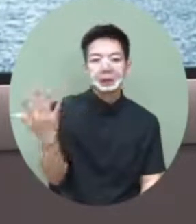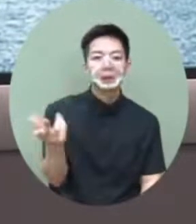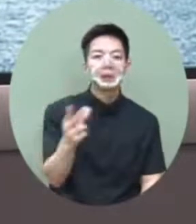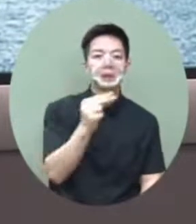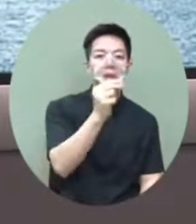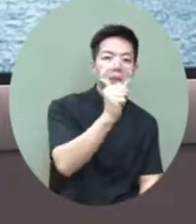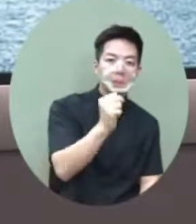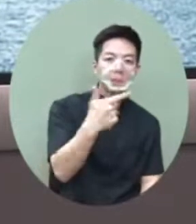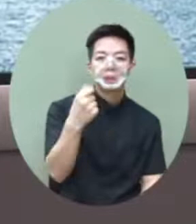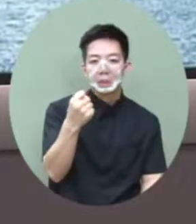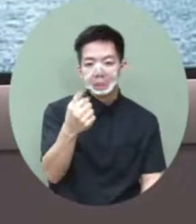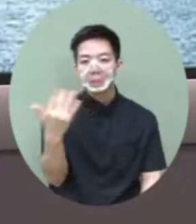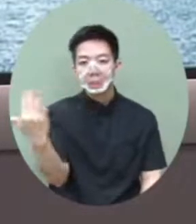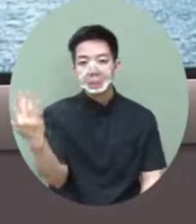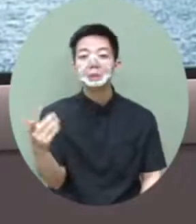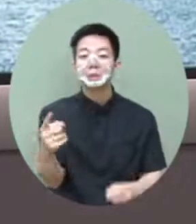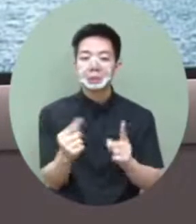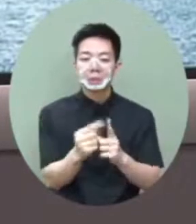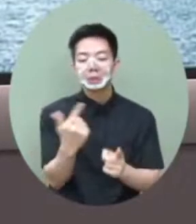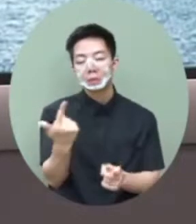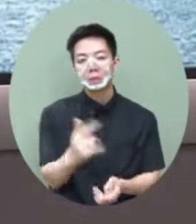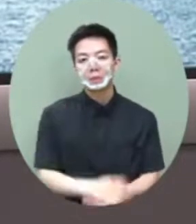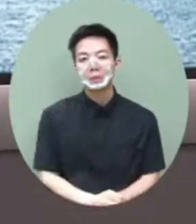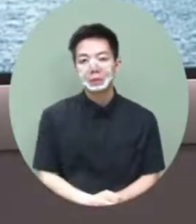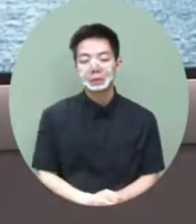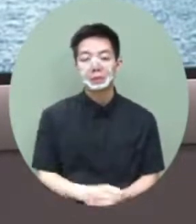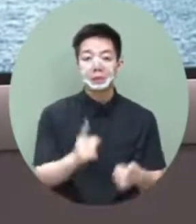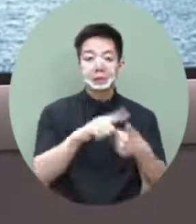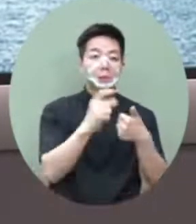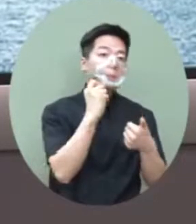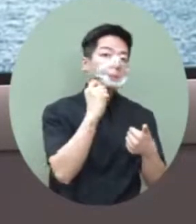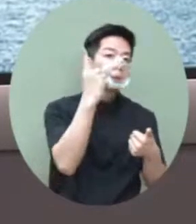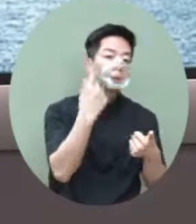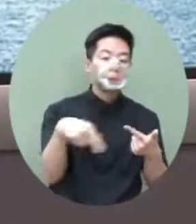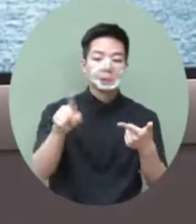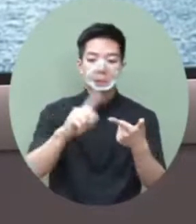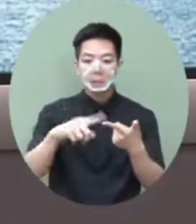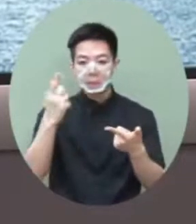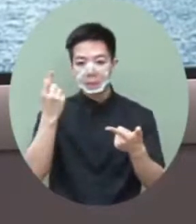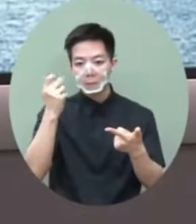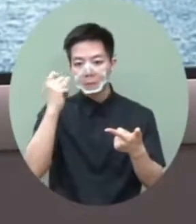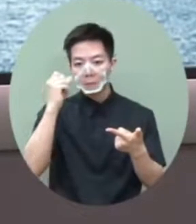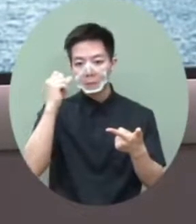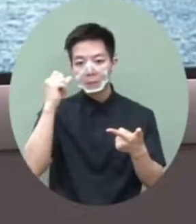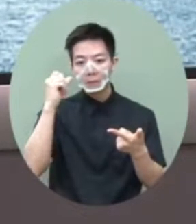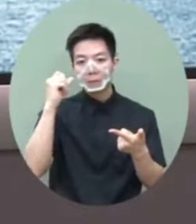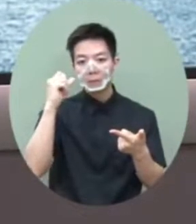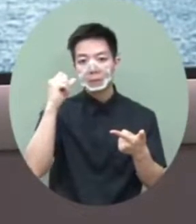Many patients are really old. They're in their 80s. Apart from being old,